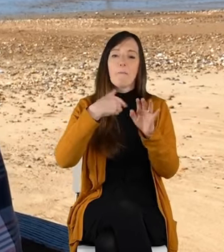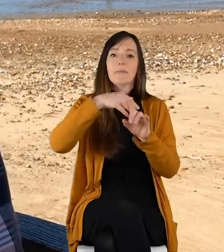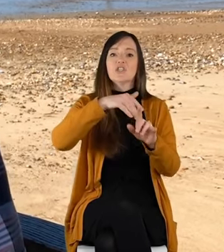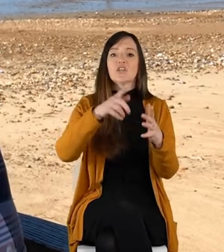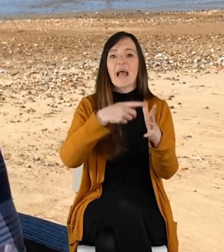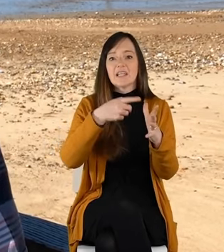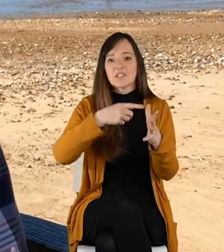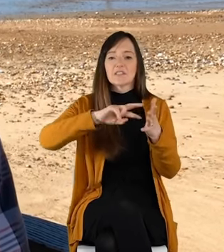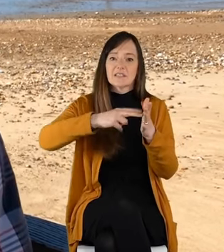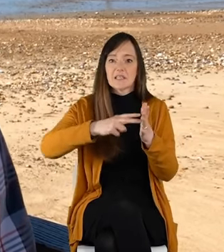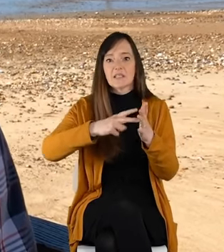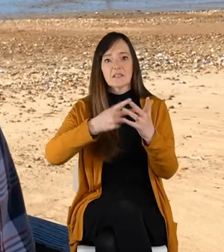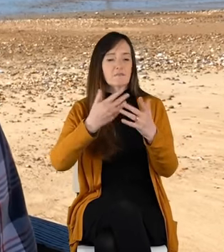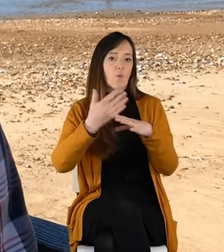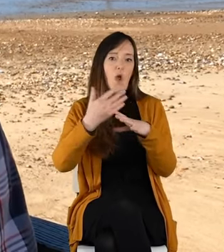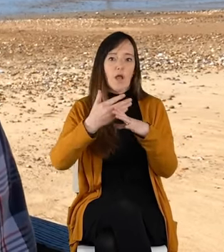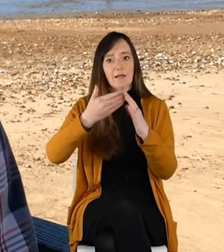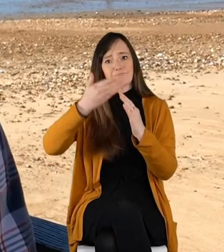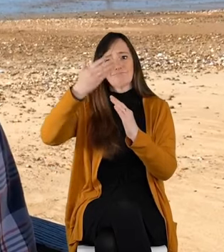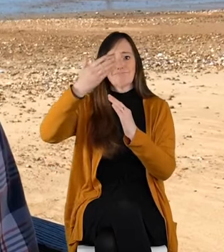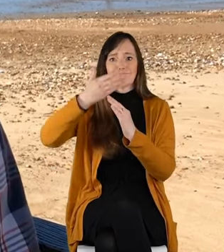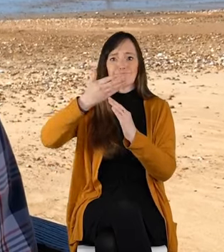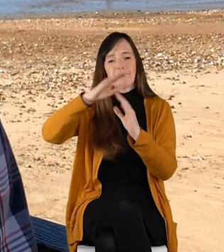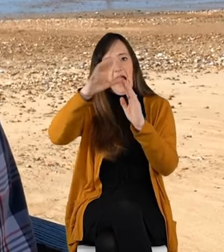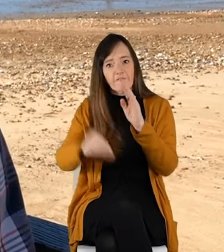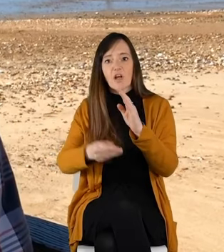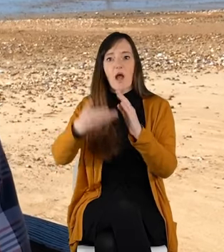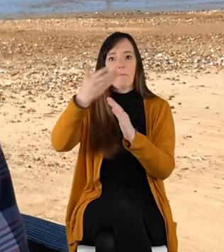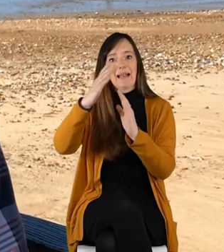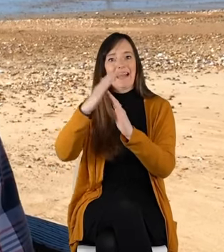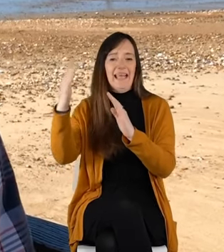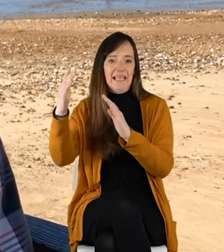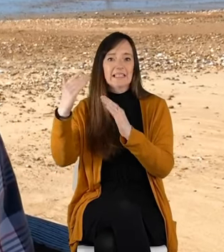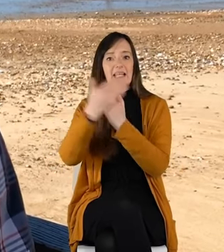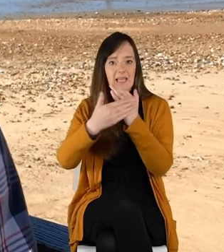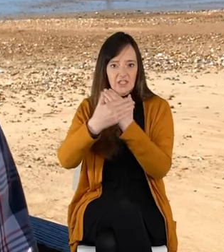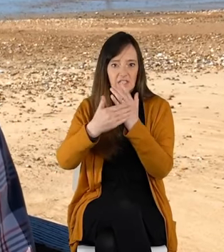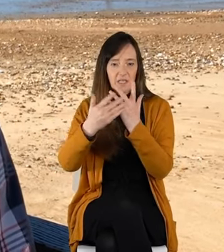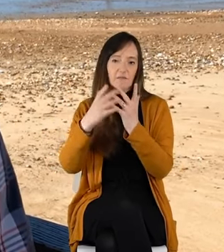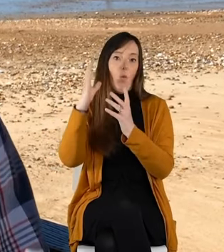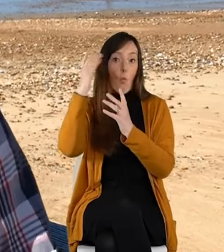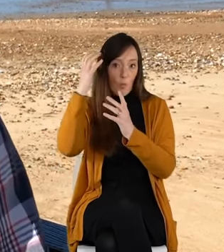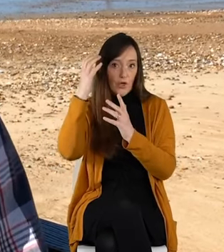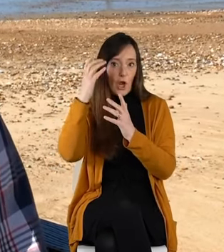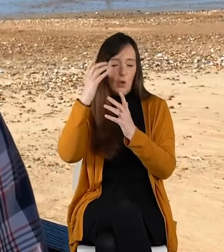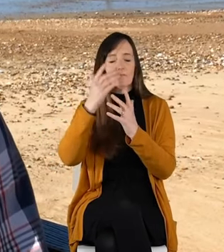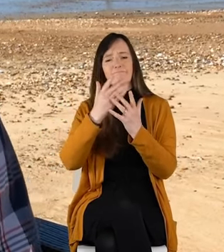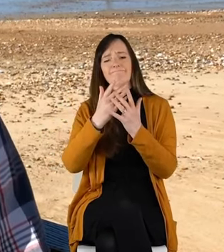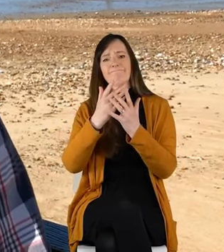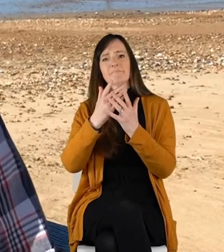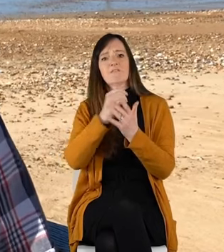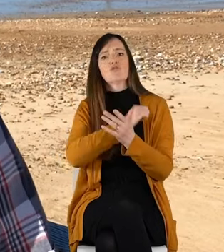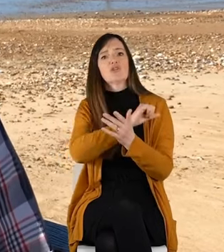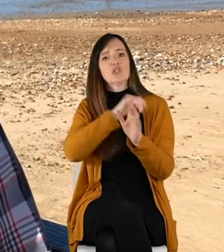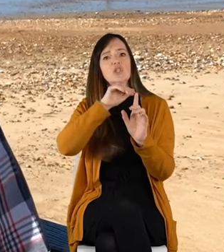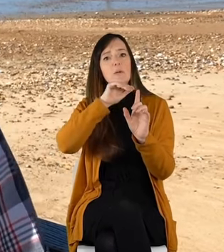Africa, Asia and the Middle East with partners using radio and other audio media for Christian mission. There are three things really that stand out